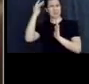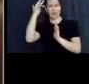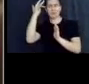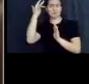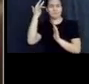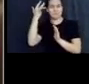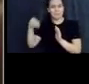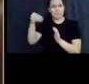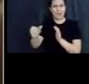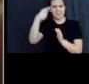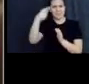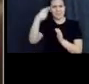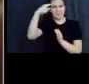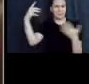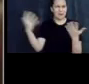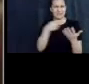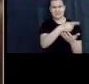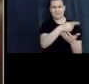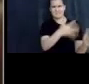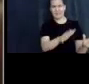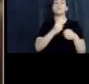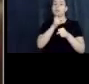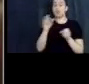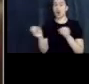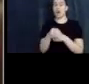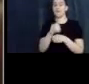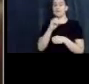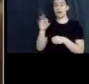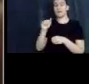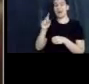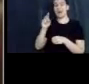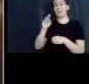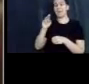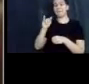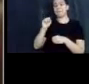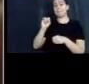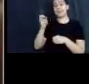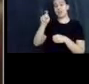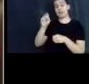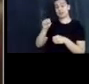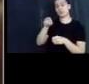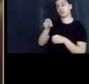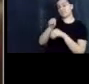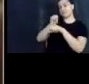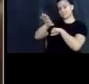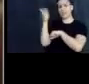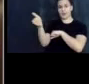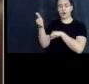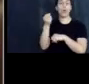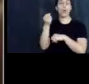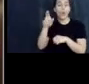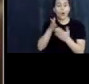Office of Admissions. I believe for your AP scores, you can actually send them over through College Board, the same place that you do your SAT scores